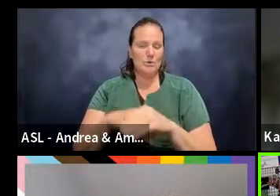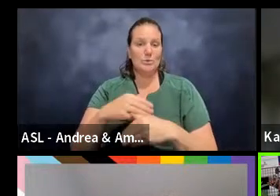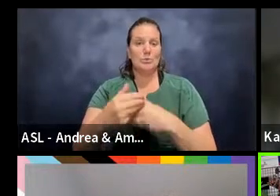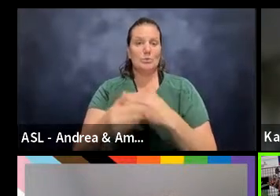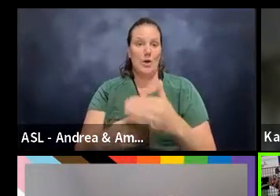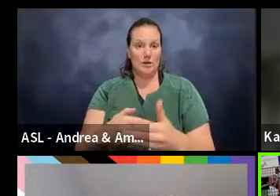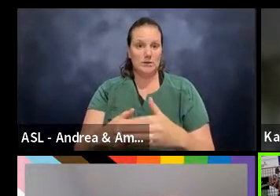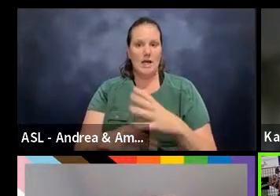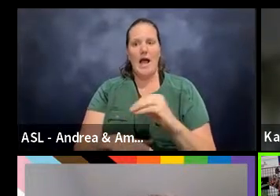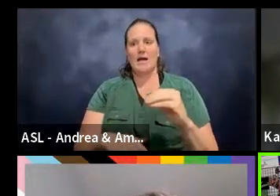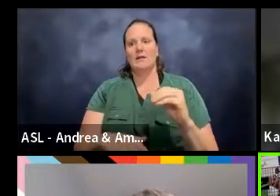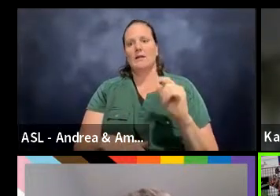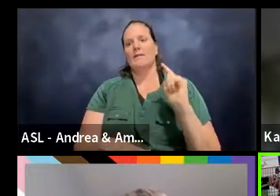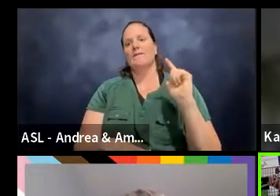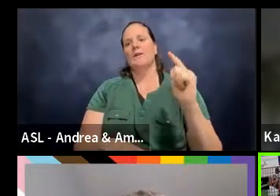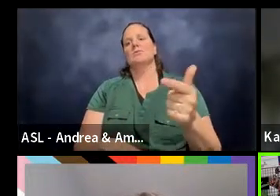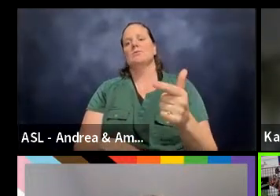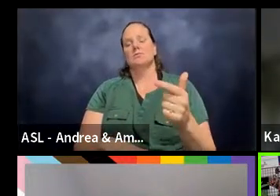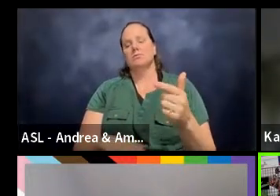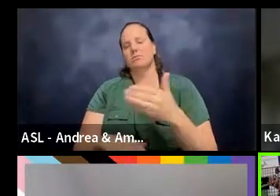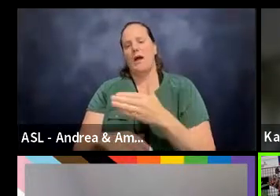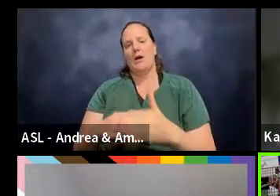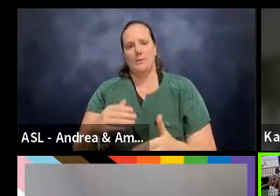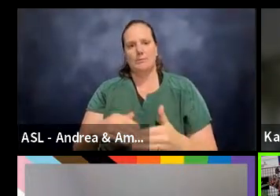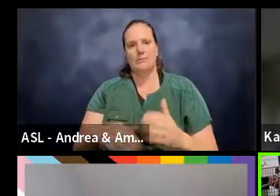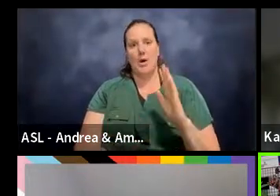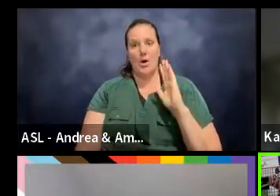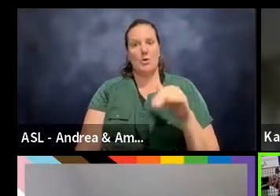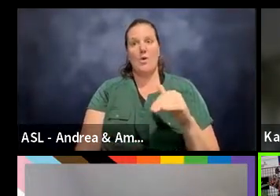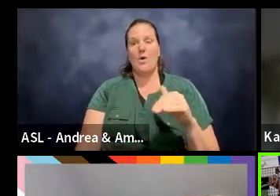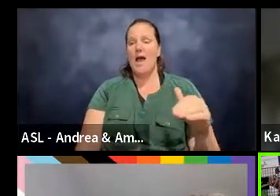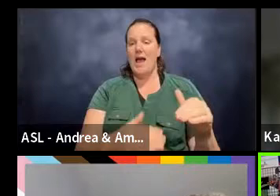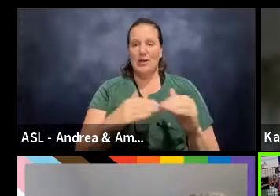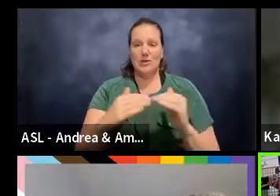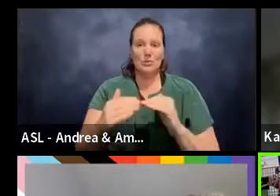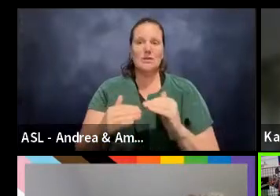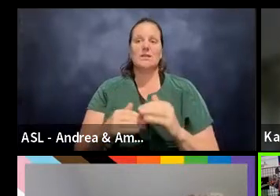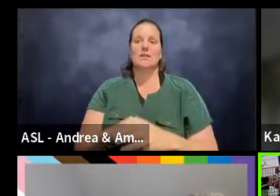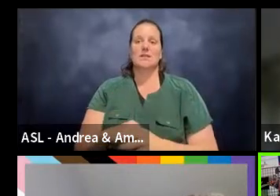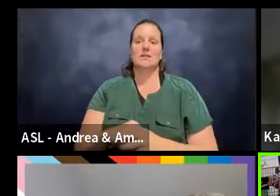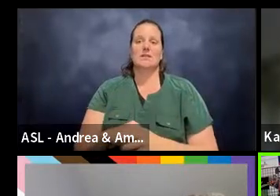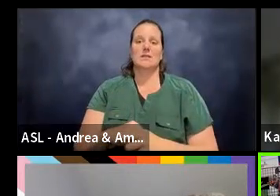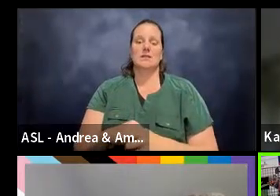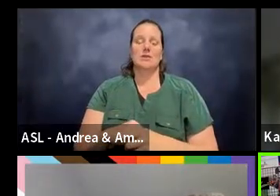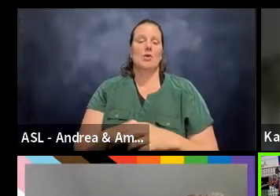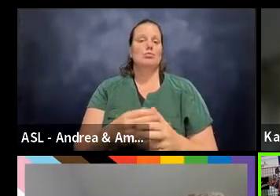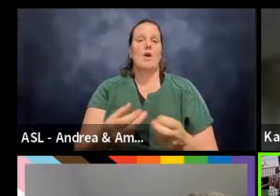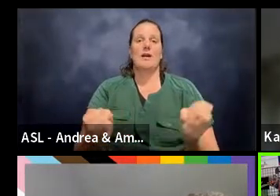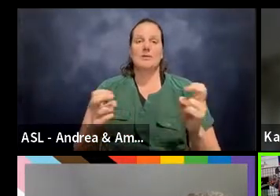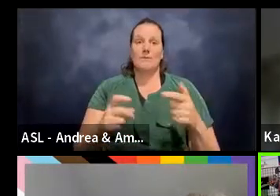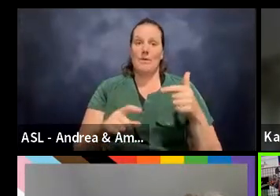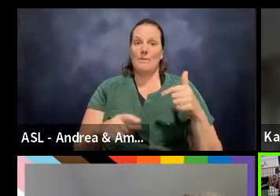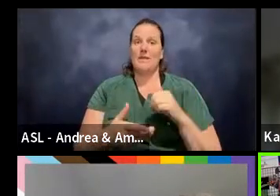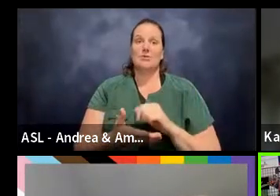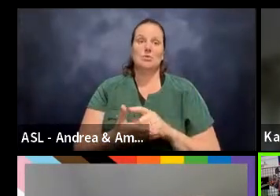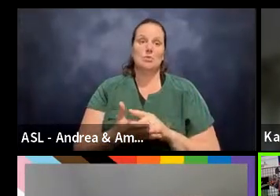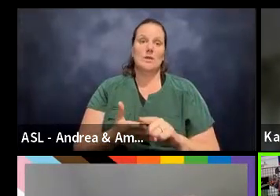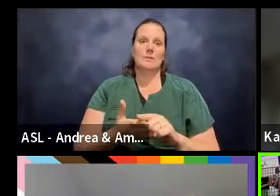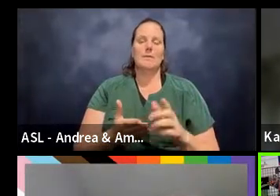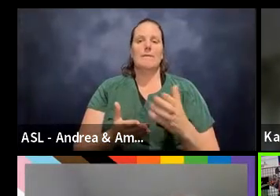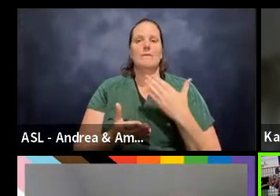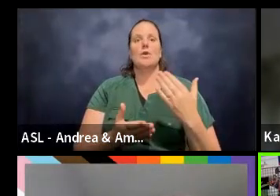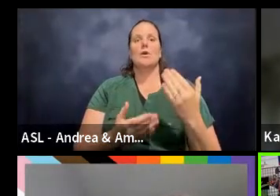then the eventual outcome. I know the equity roundtable from this week might even have some